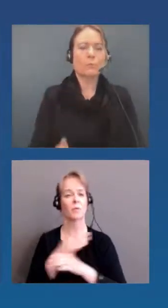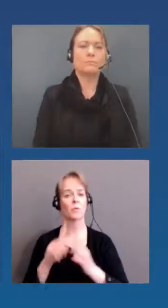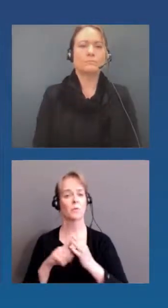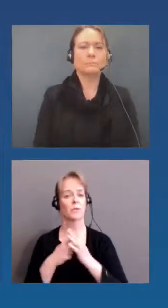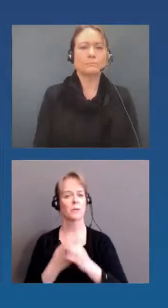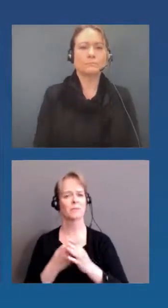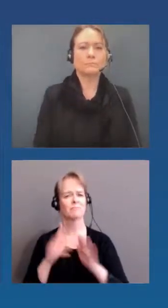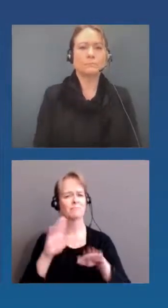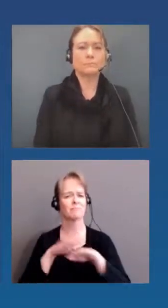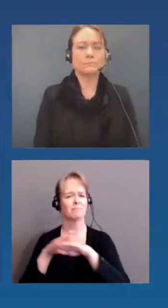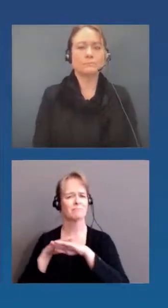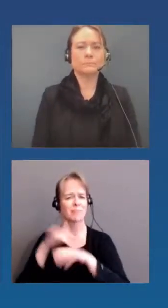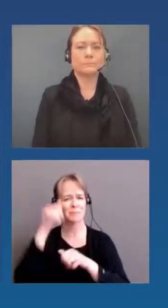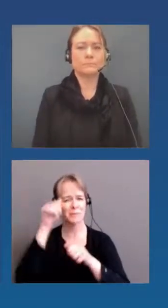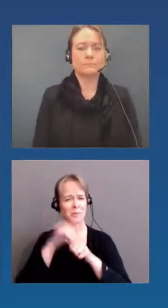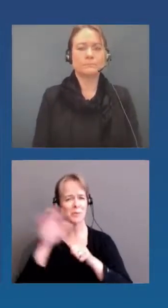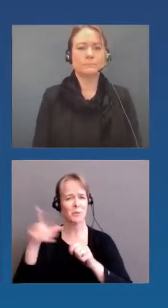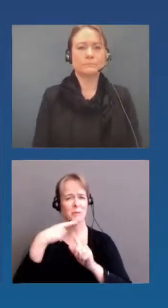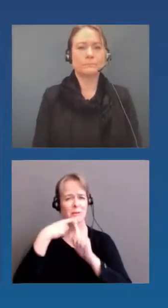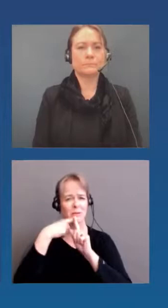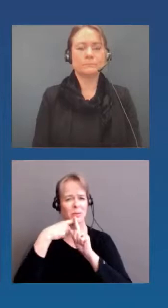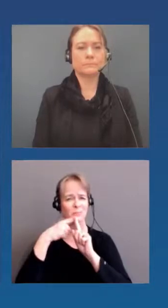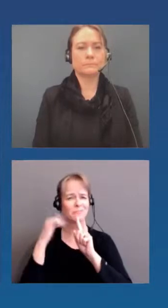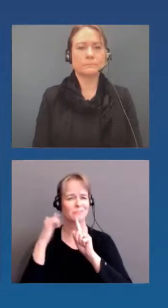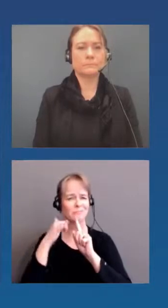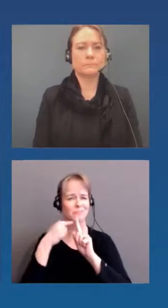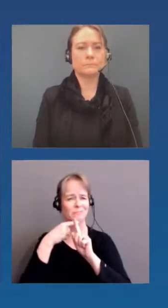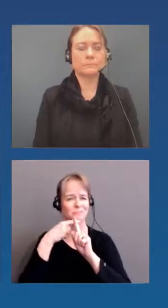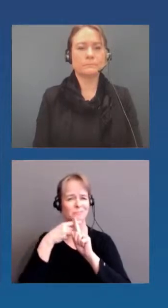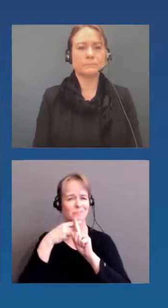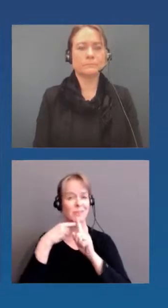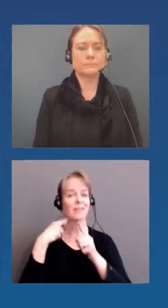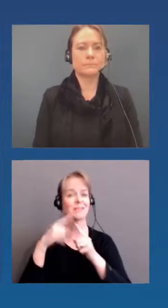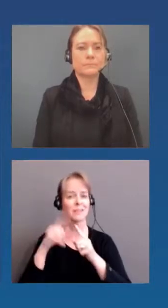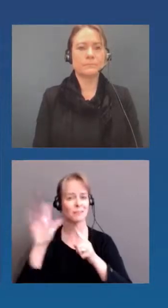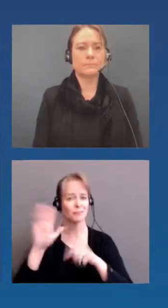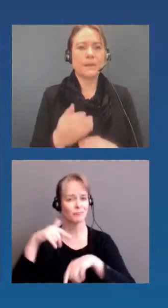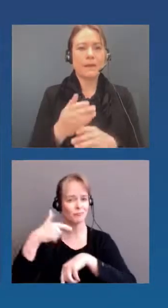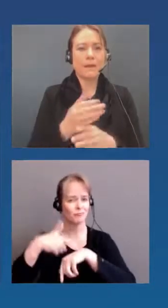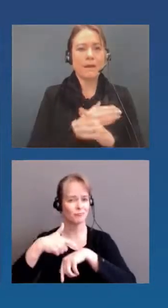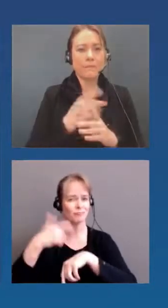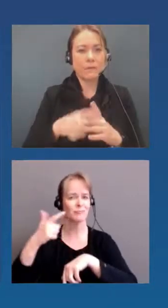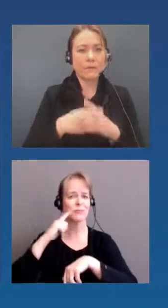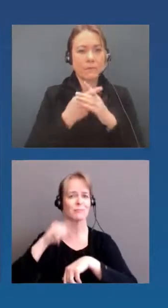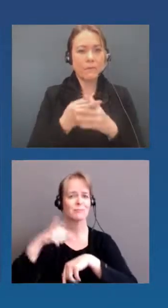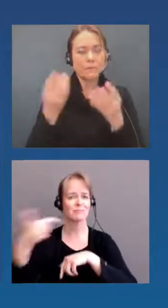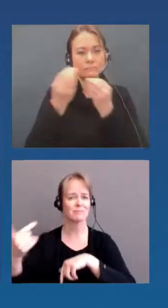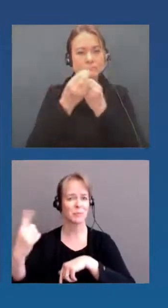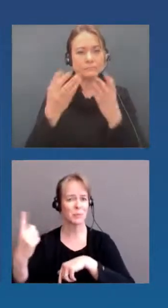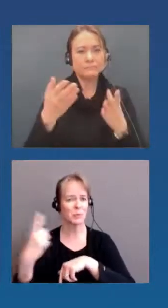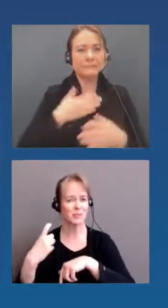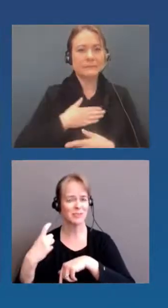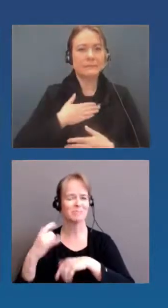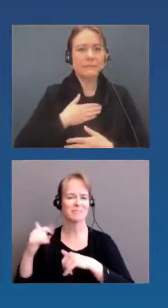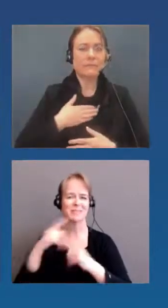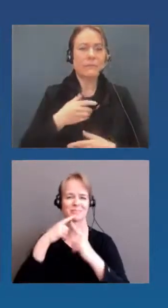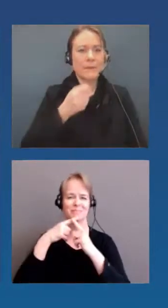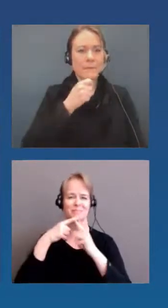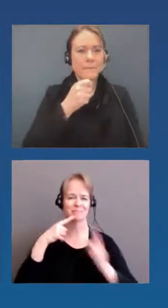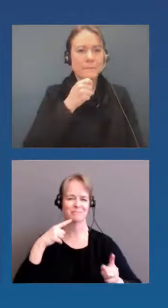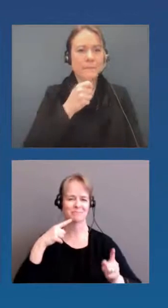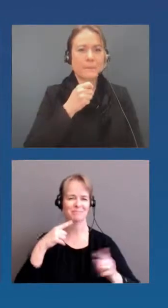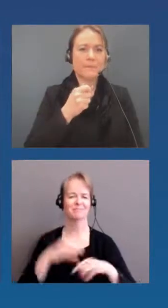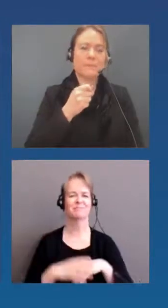your microphone on mute until I invite you to ask your question. Avant de commencer, j'aimerais vous rappeler de désactiver votre